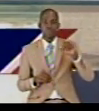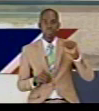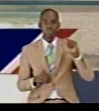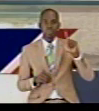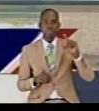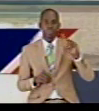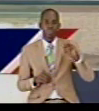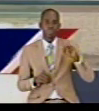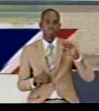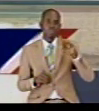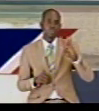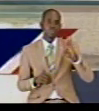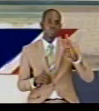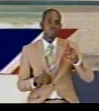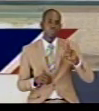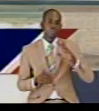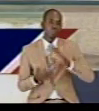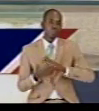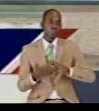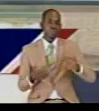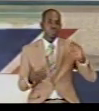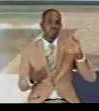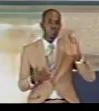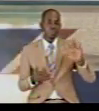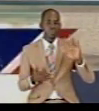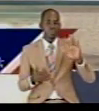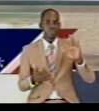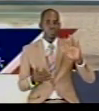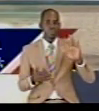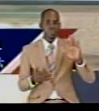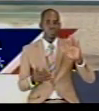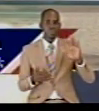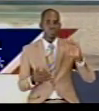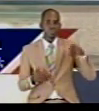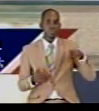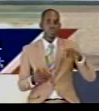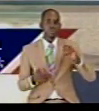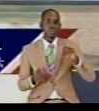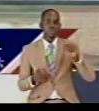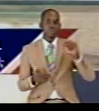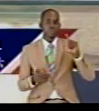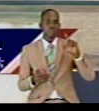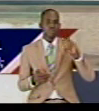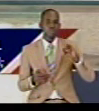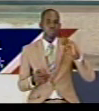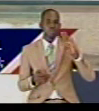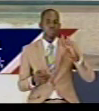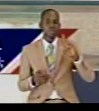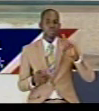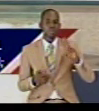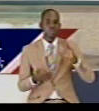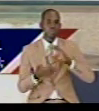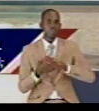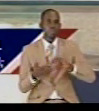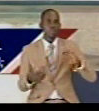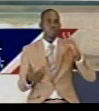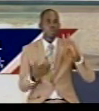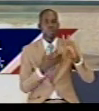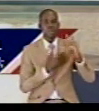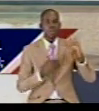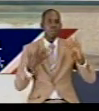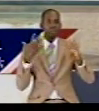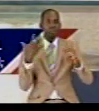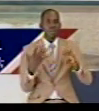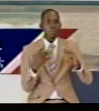and 5. Psalm 42, verses 4 and 5. When I